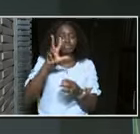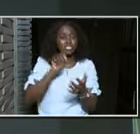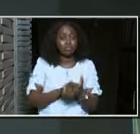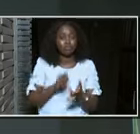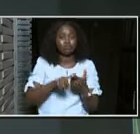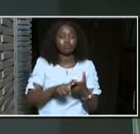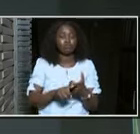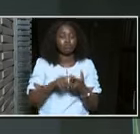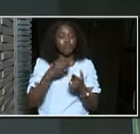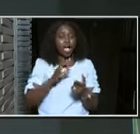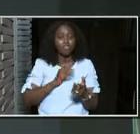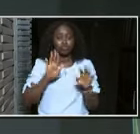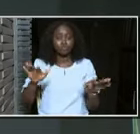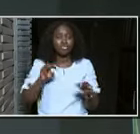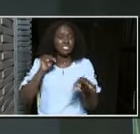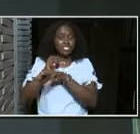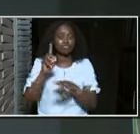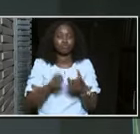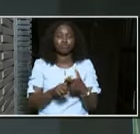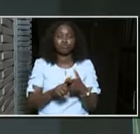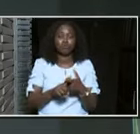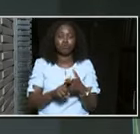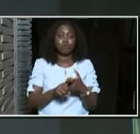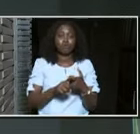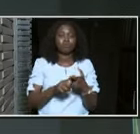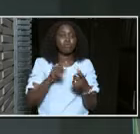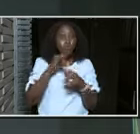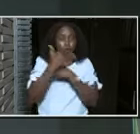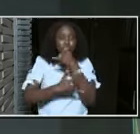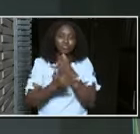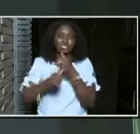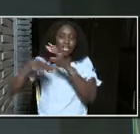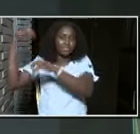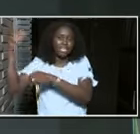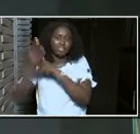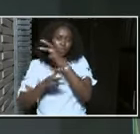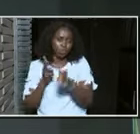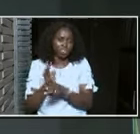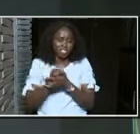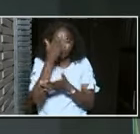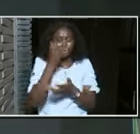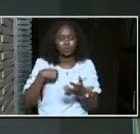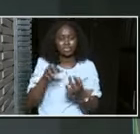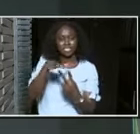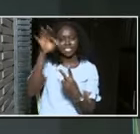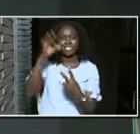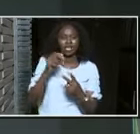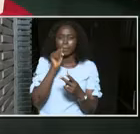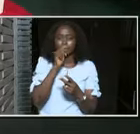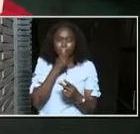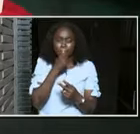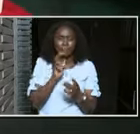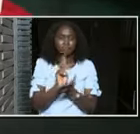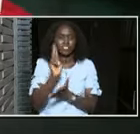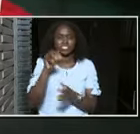14 countries across the world. And that was why we even selected private universities in this country. You realize that